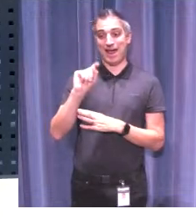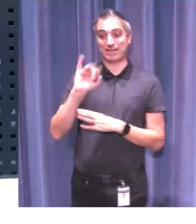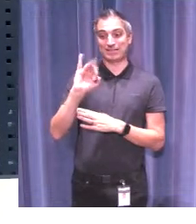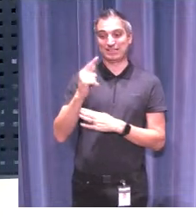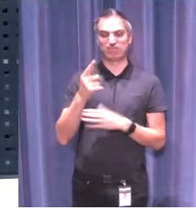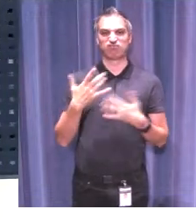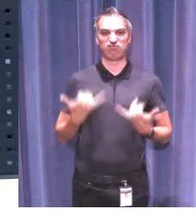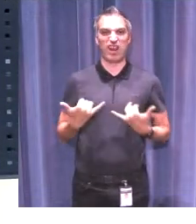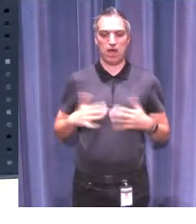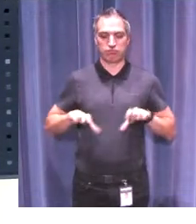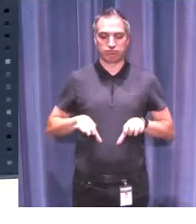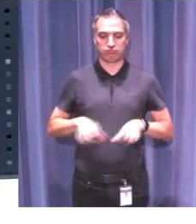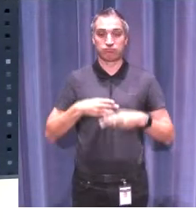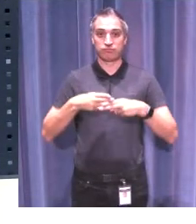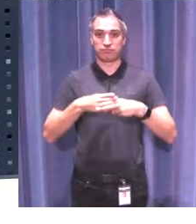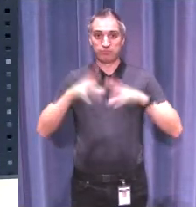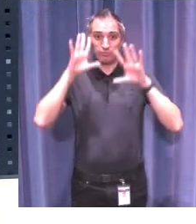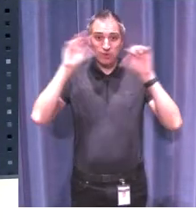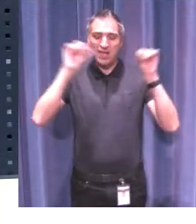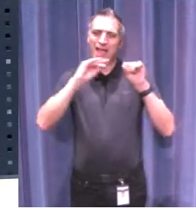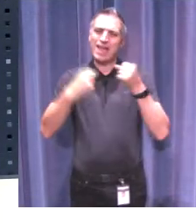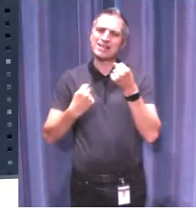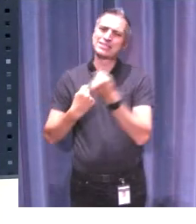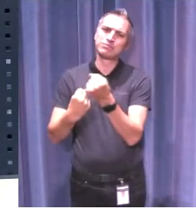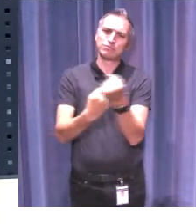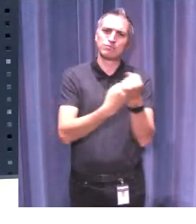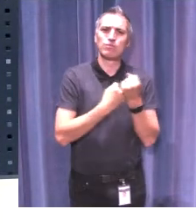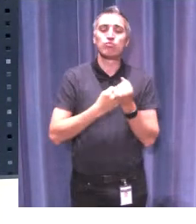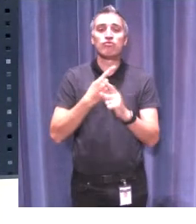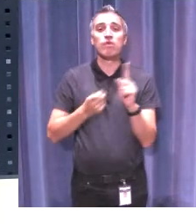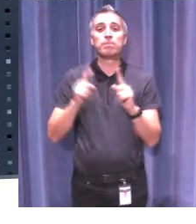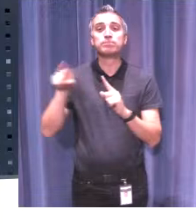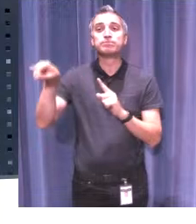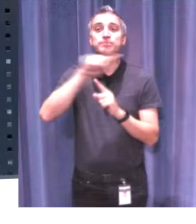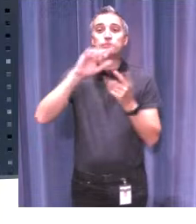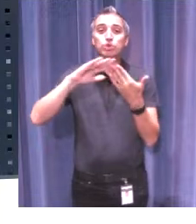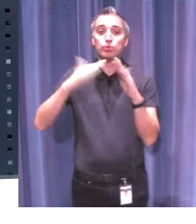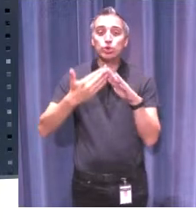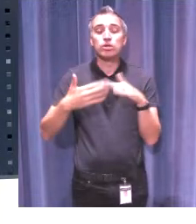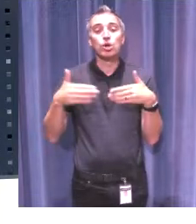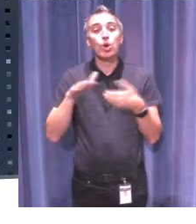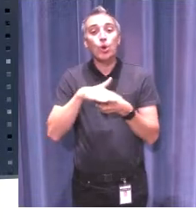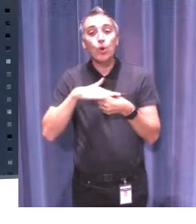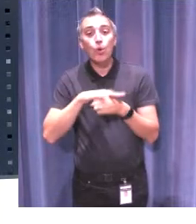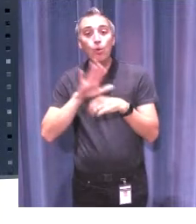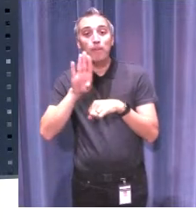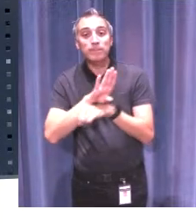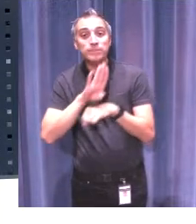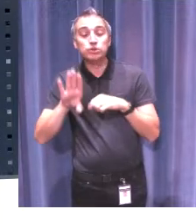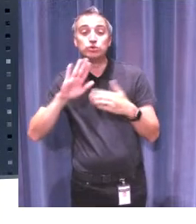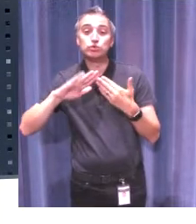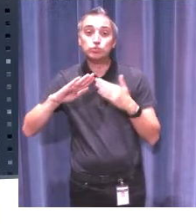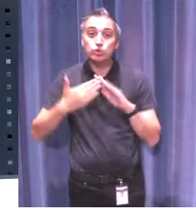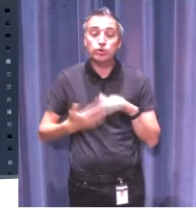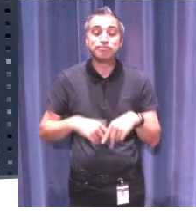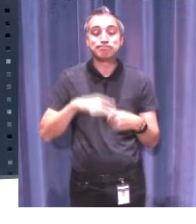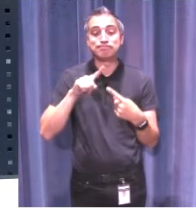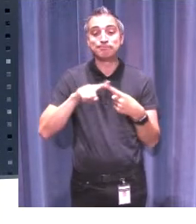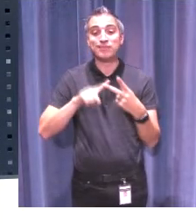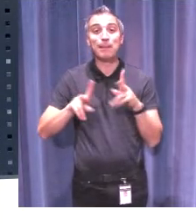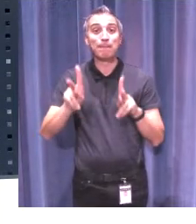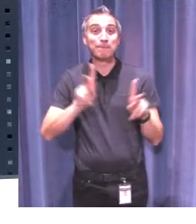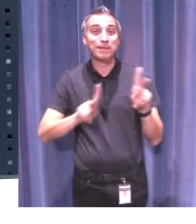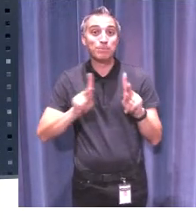gotten a lot of support from the community, the local business community, from the citizens of